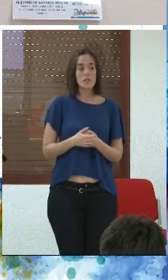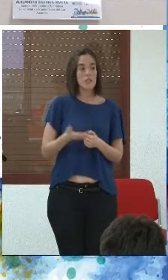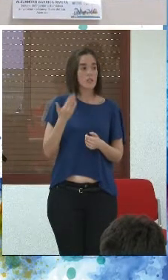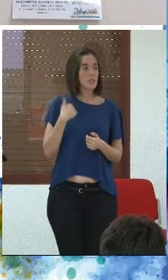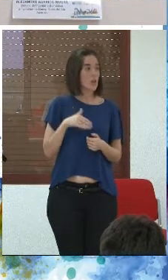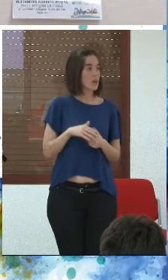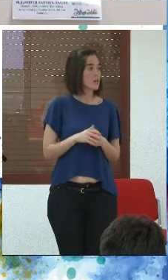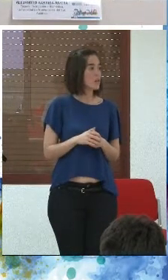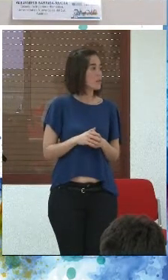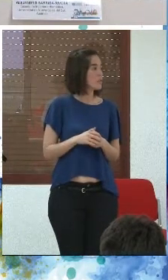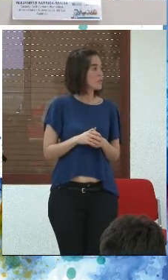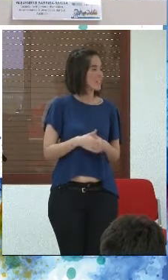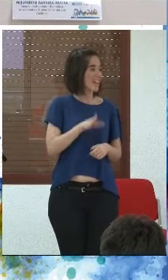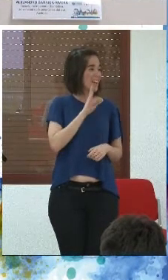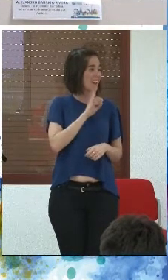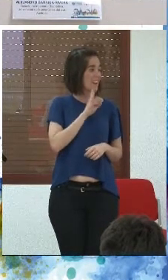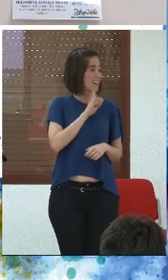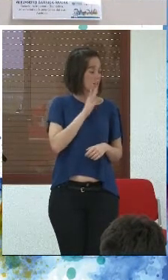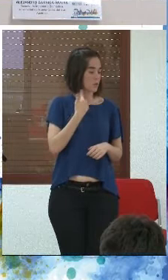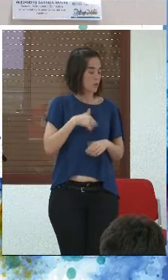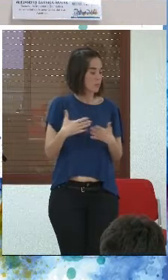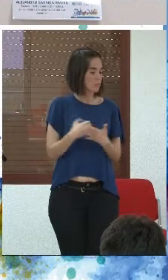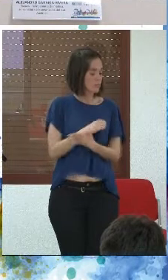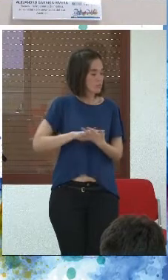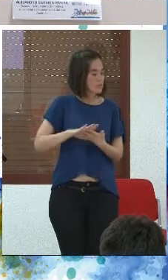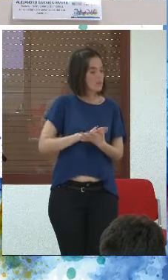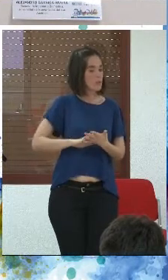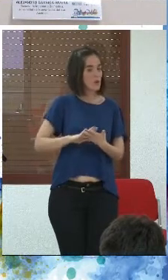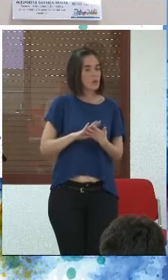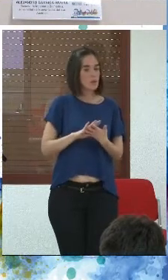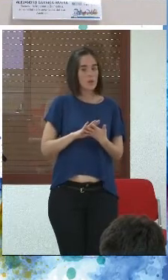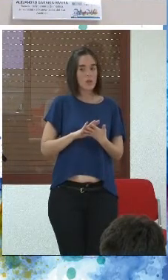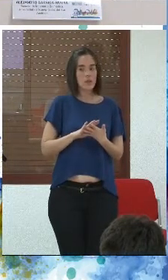devices that we had, they couldn't go up steep